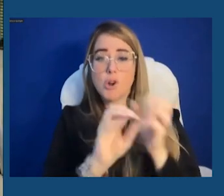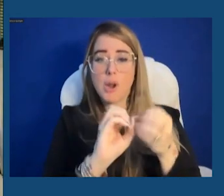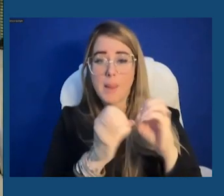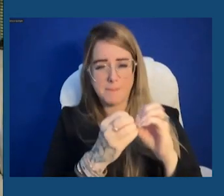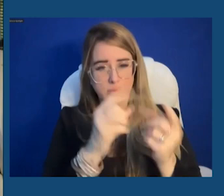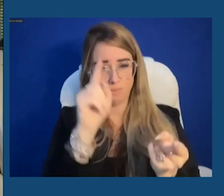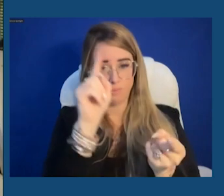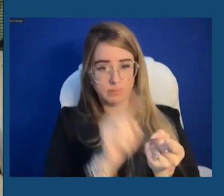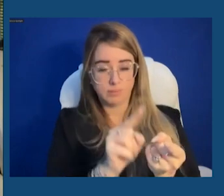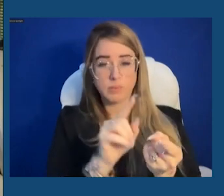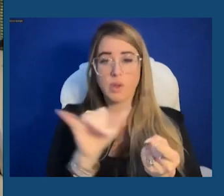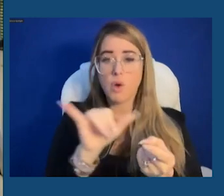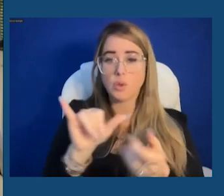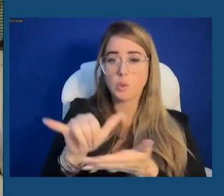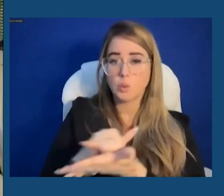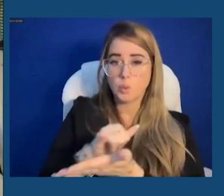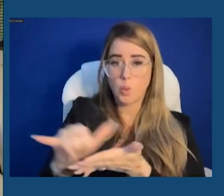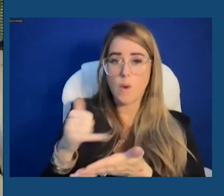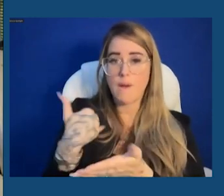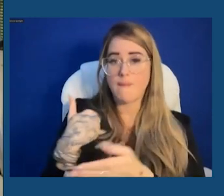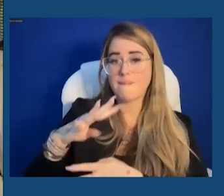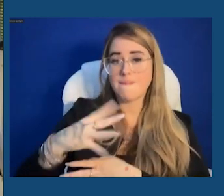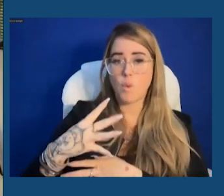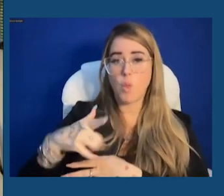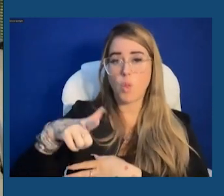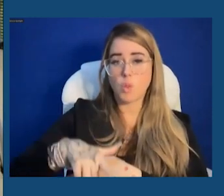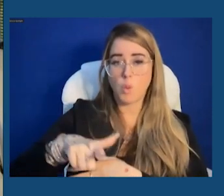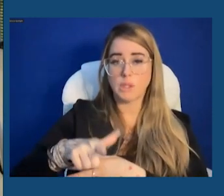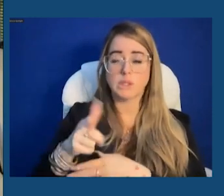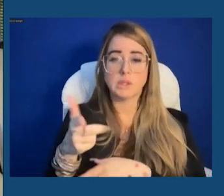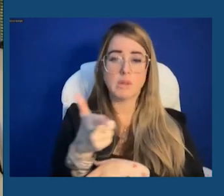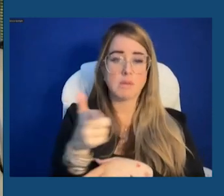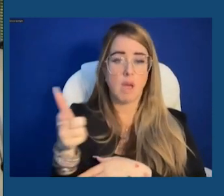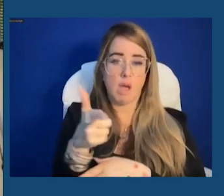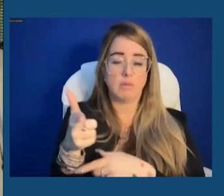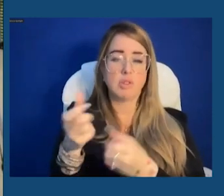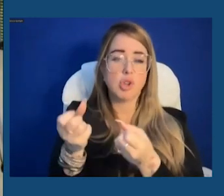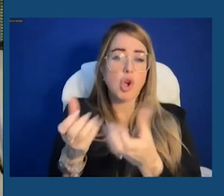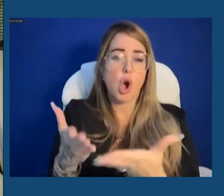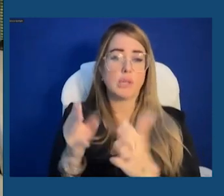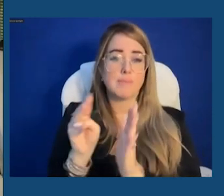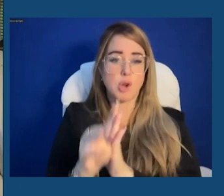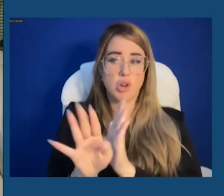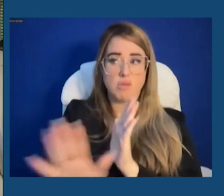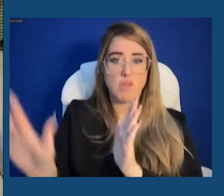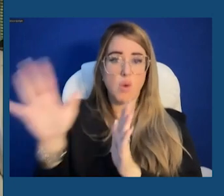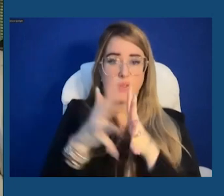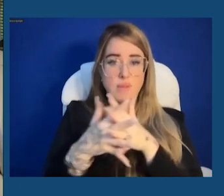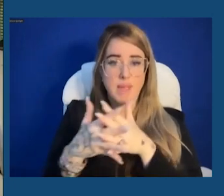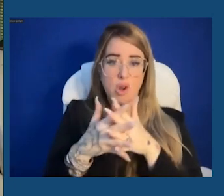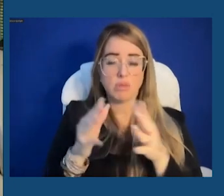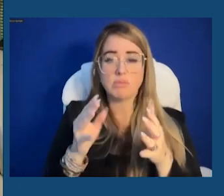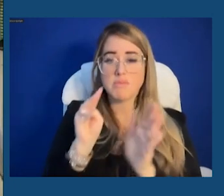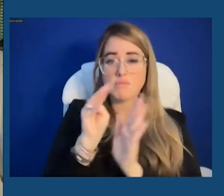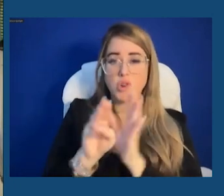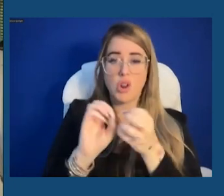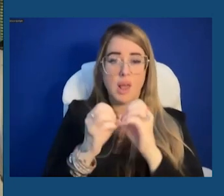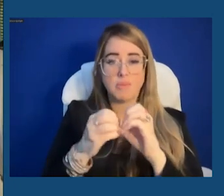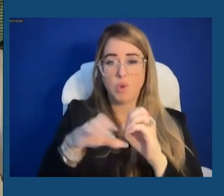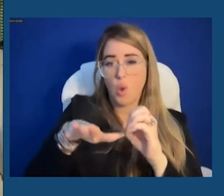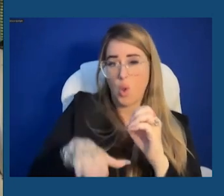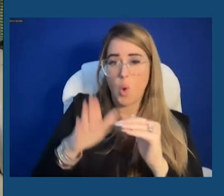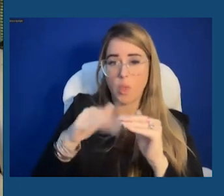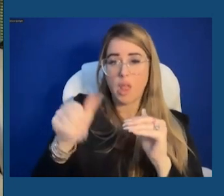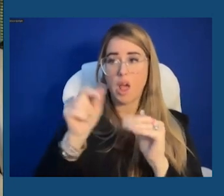York has the fourth lowest firearm-related mortality rate in the nation. Murder rates much lower than other states. So I want people